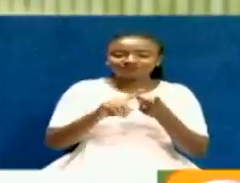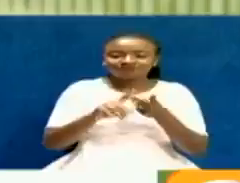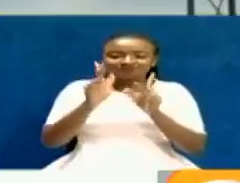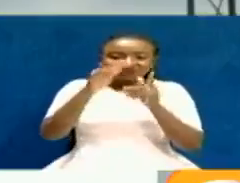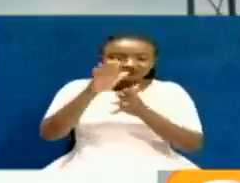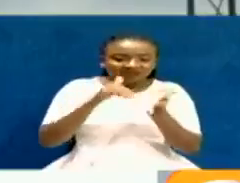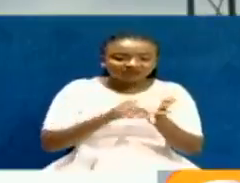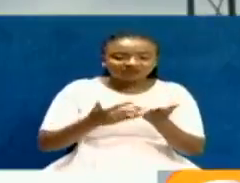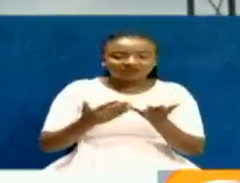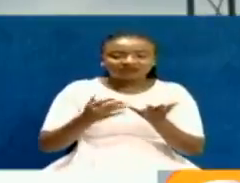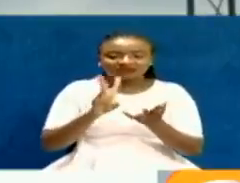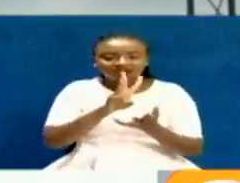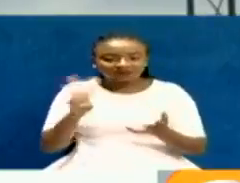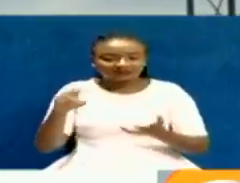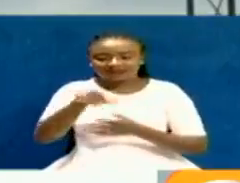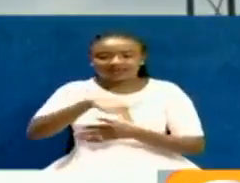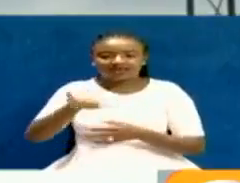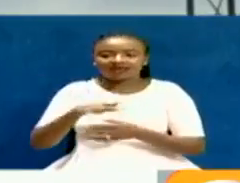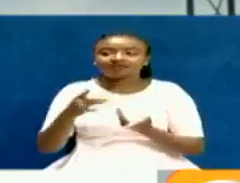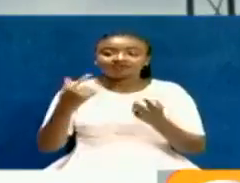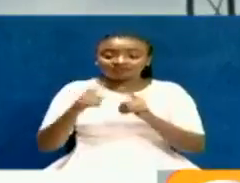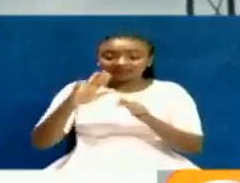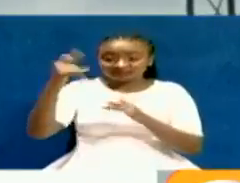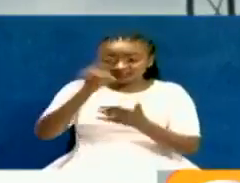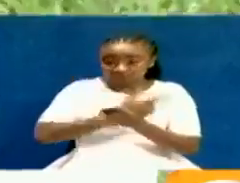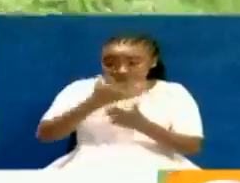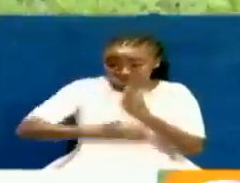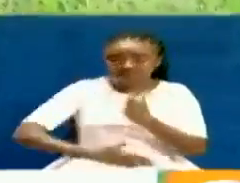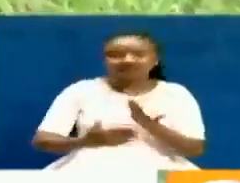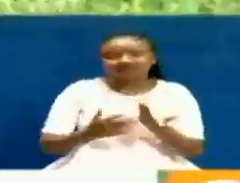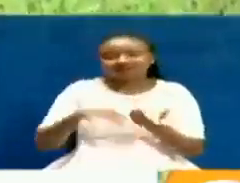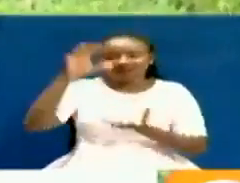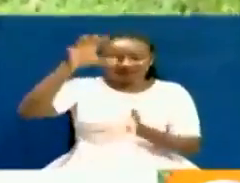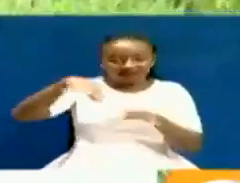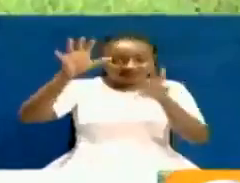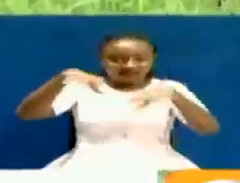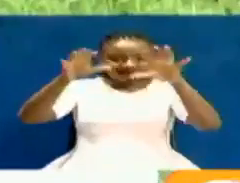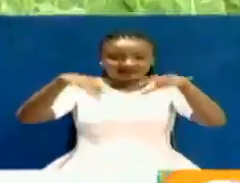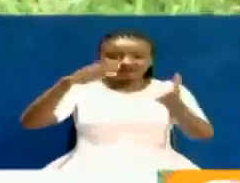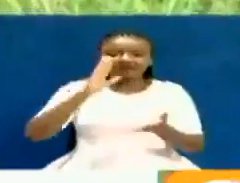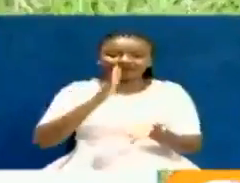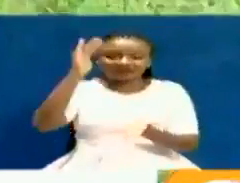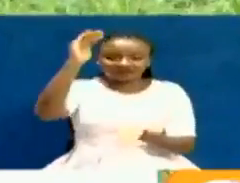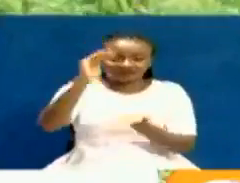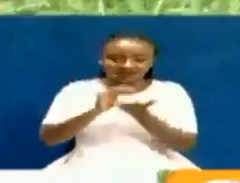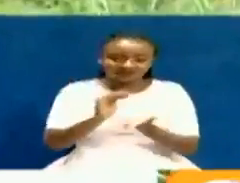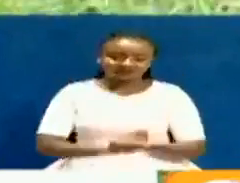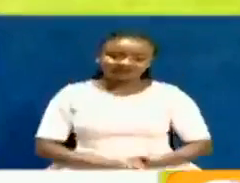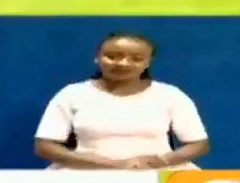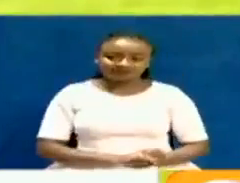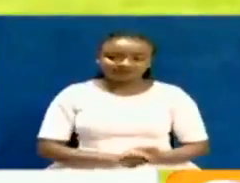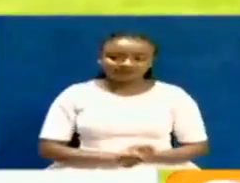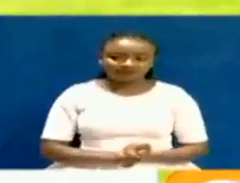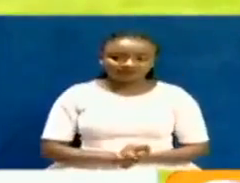couple of days towards the end of the week and then next towards the weekend, the rainfall amounts are likely to go down a